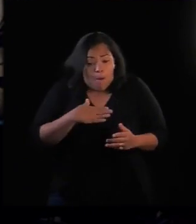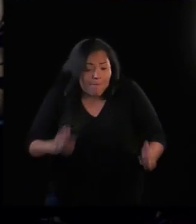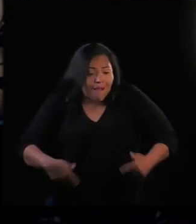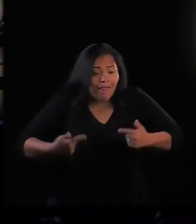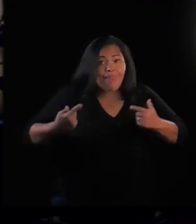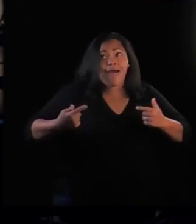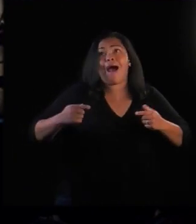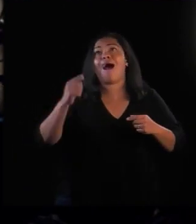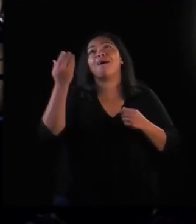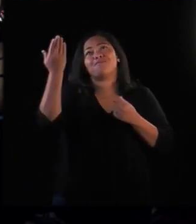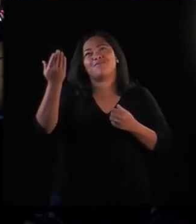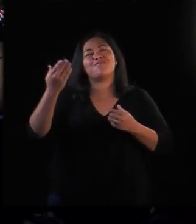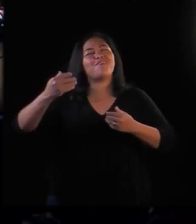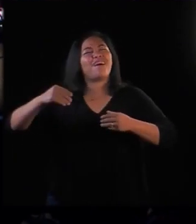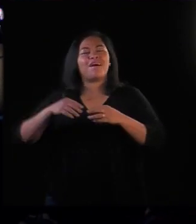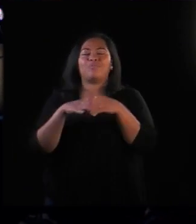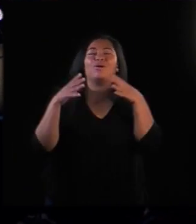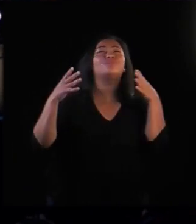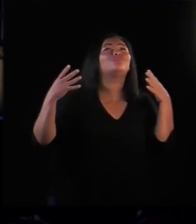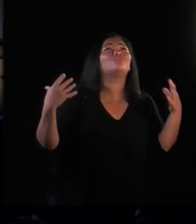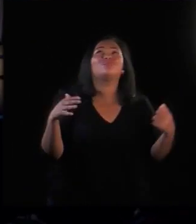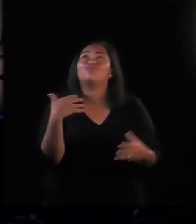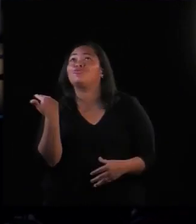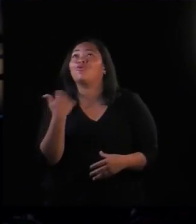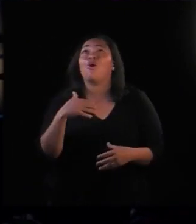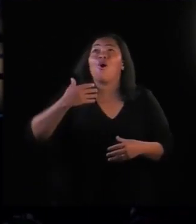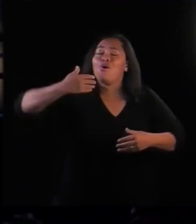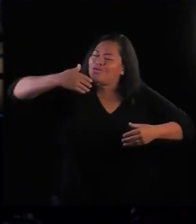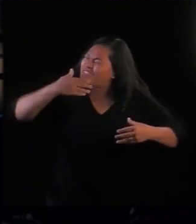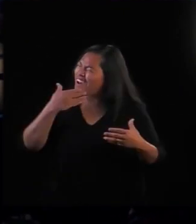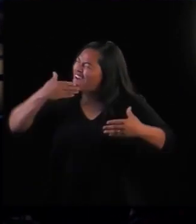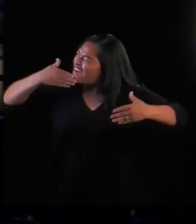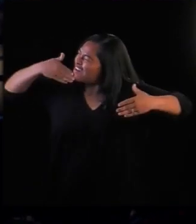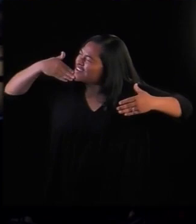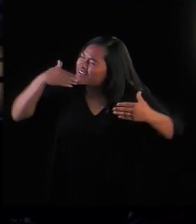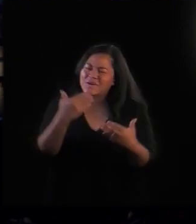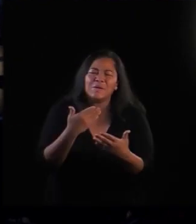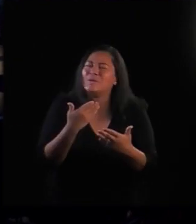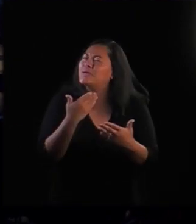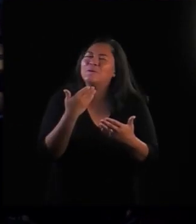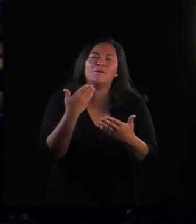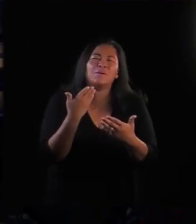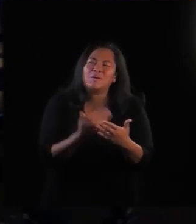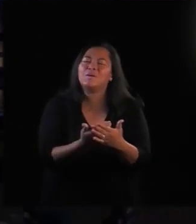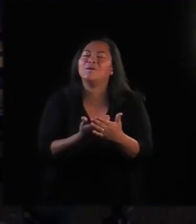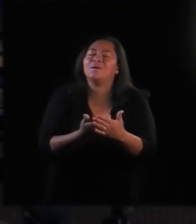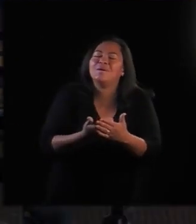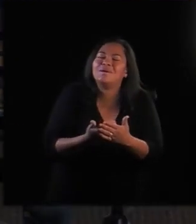faithful. And all my life you have been so, so